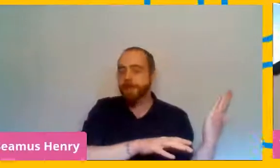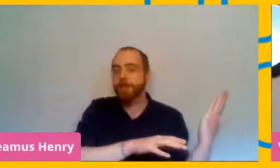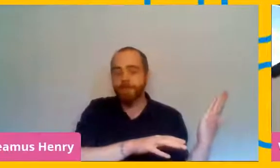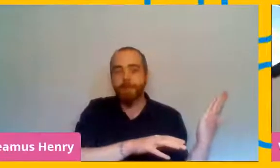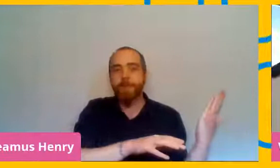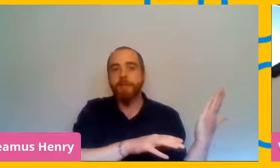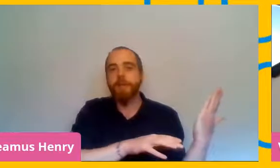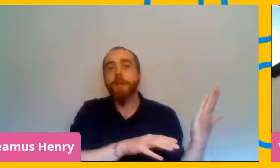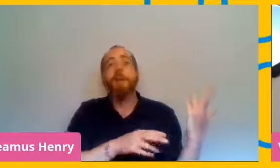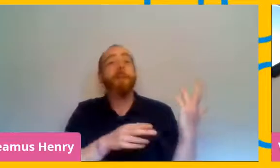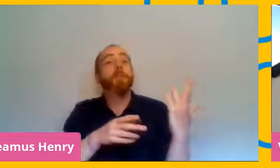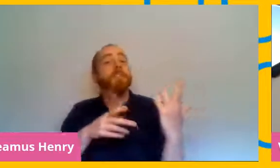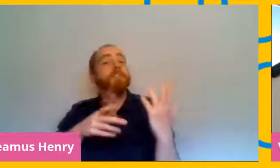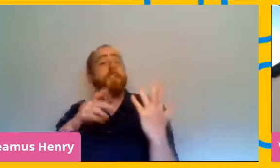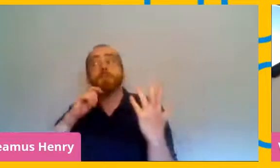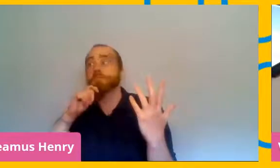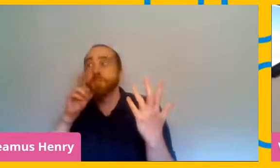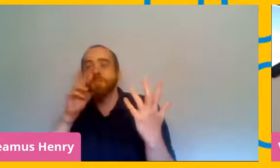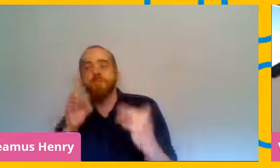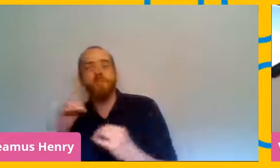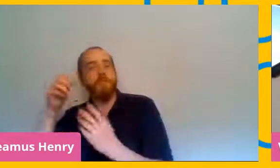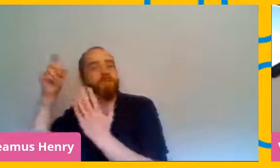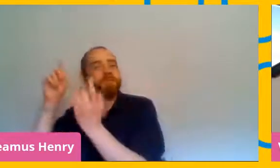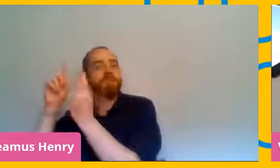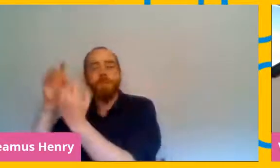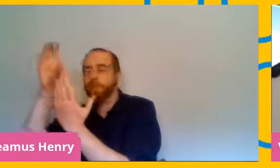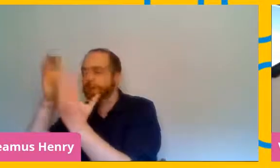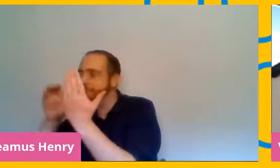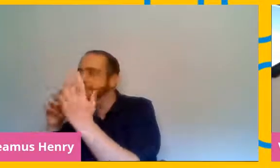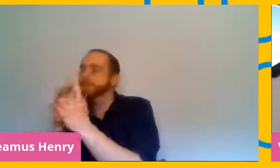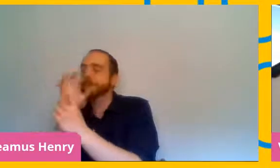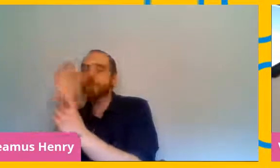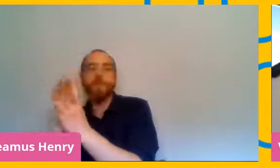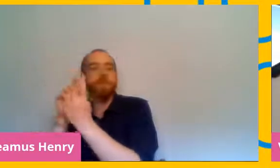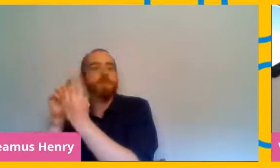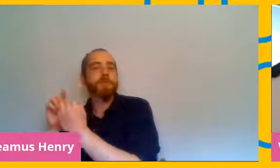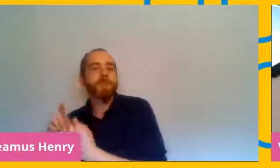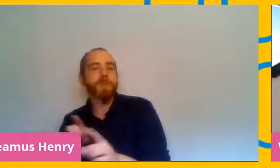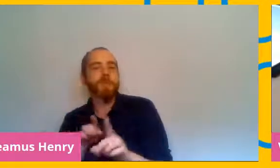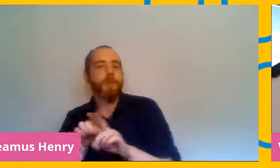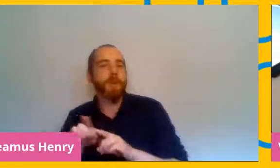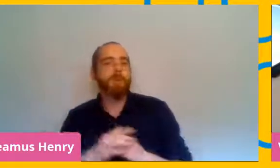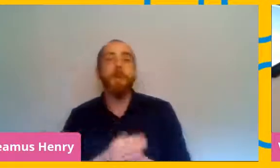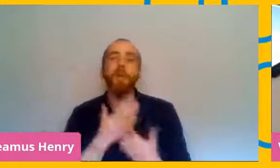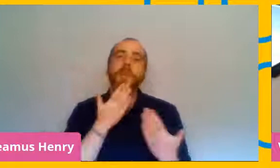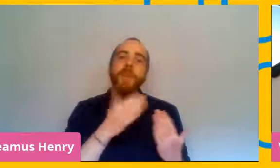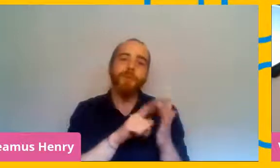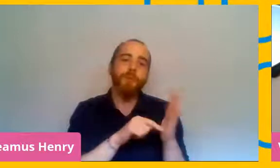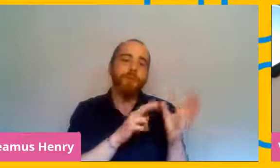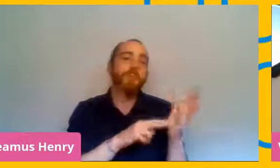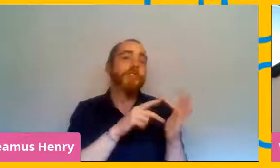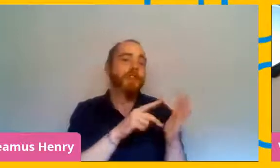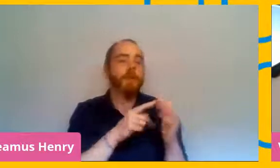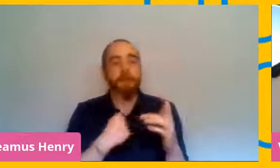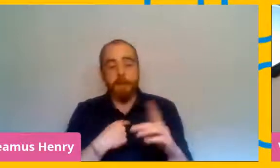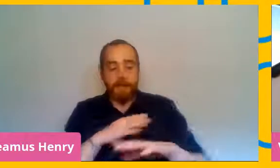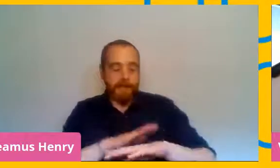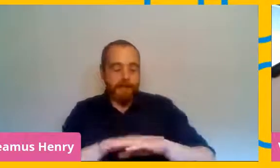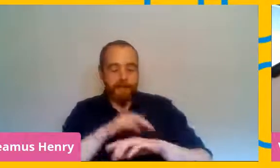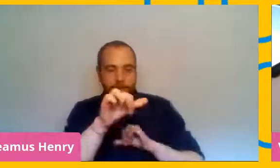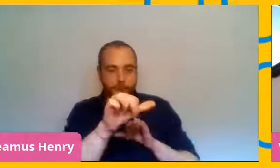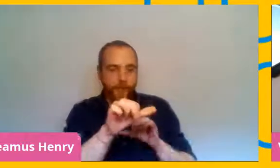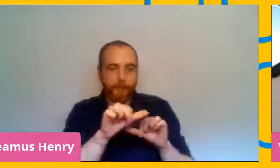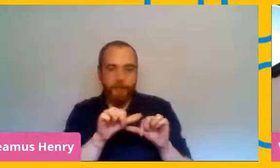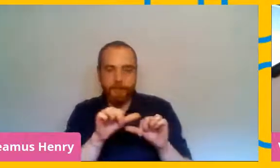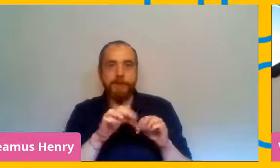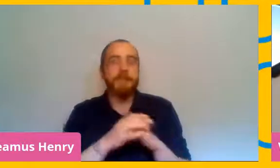that come up and we don't get around to answering them, we will try and do that after the event. So over to you, Vicky. Thanks very much, Jane. So